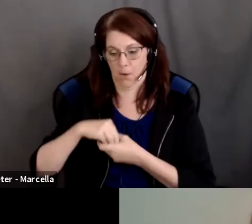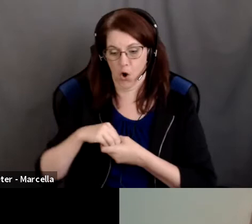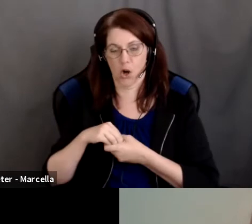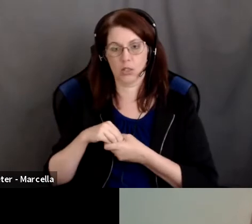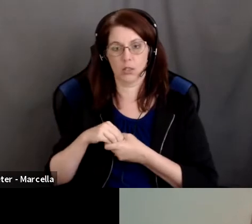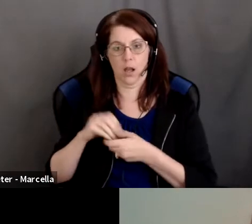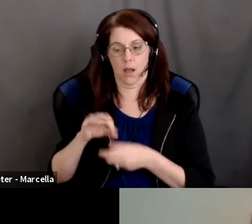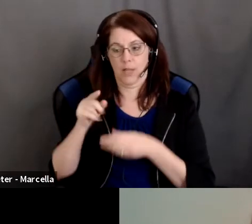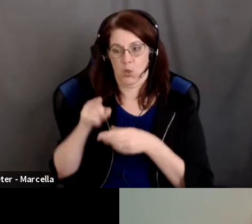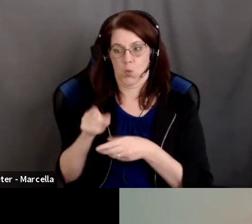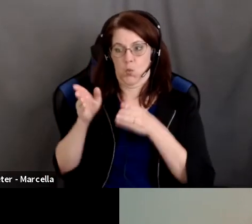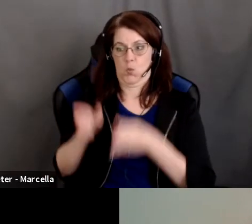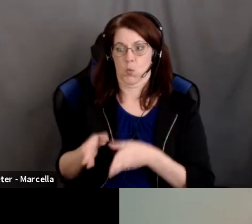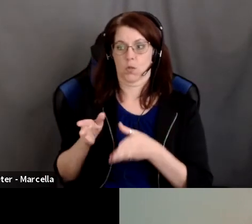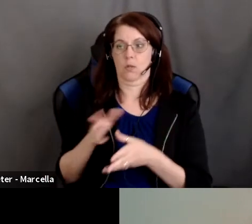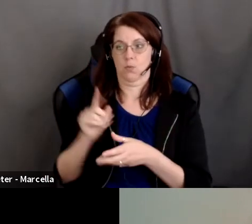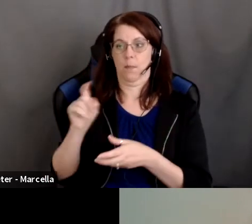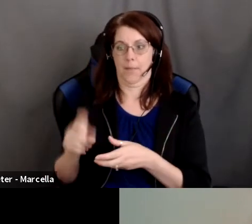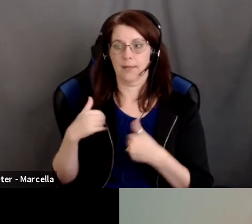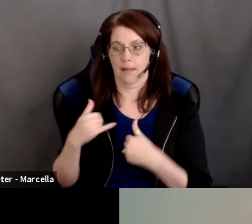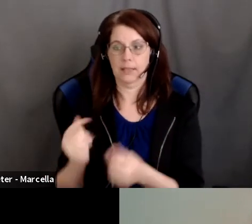you have to have it.